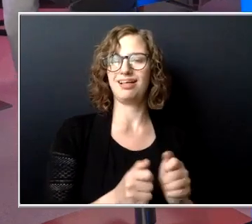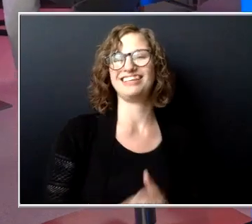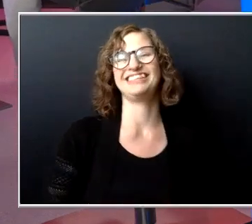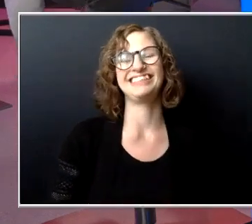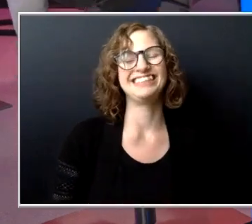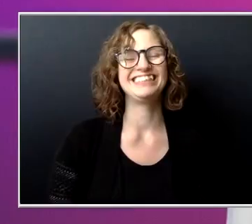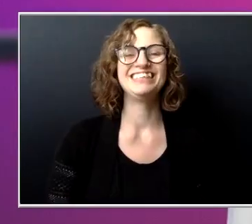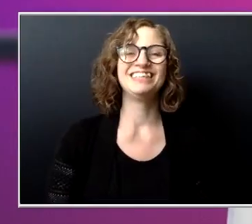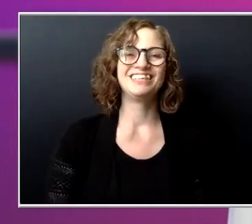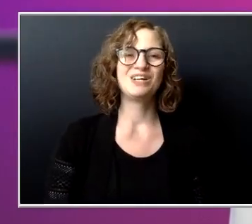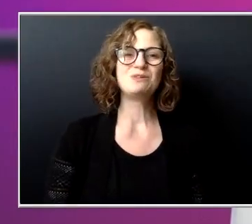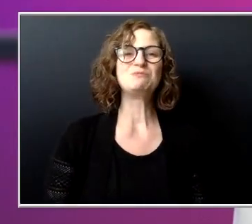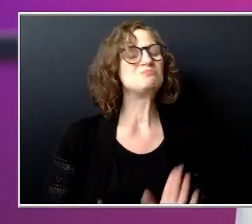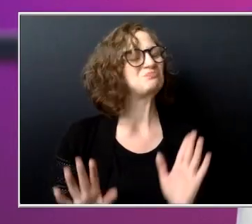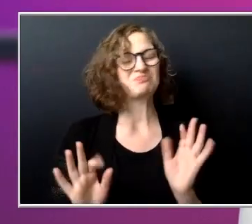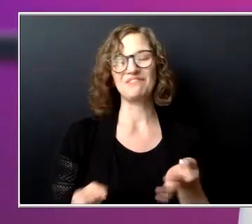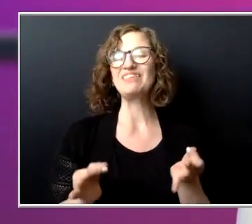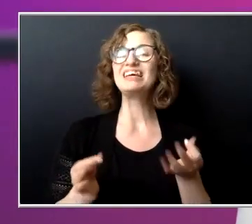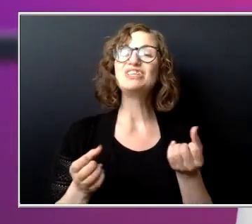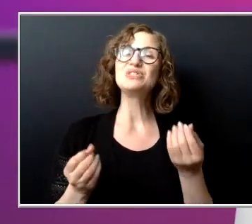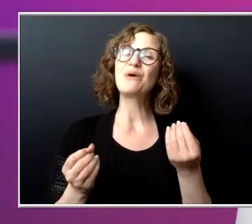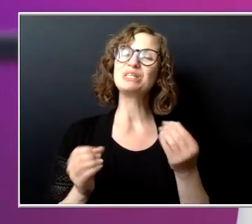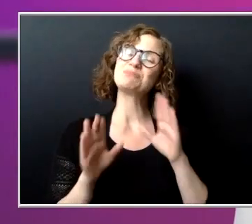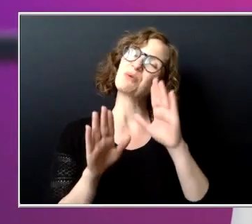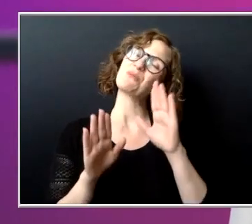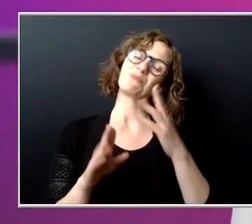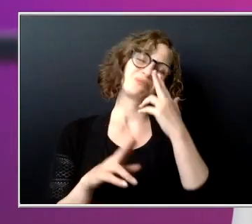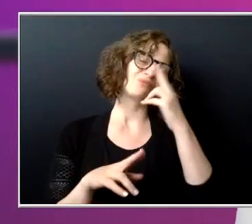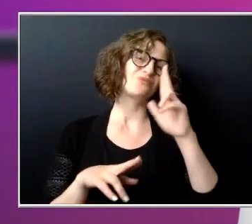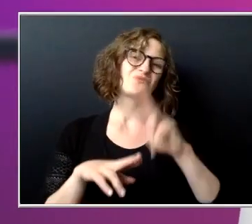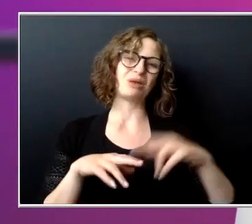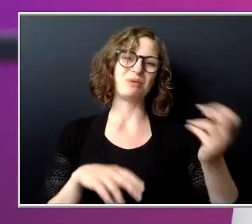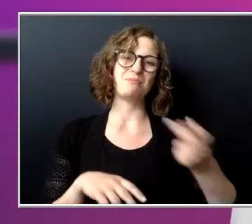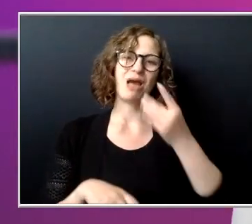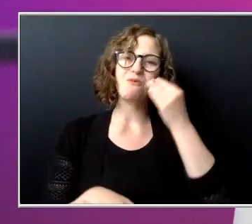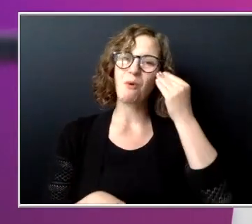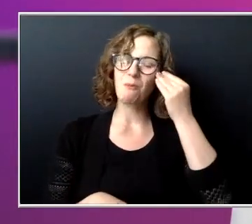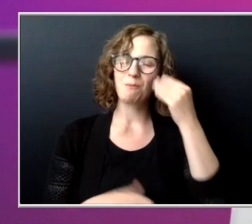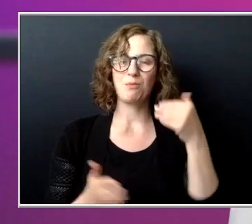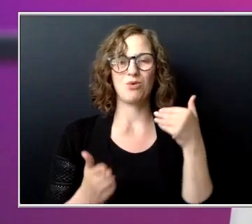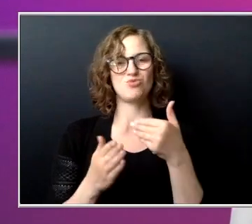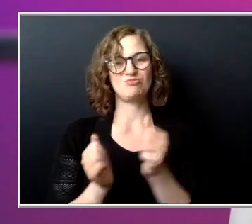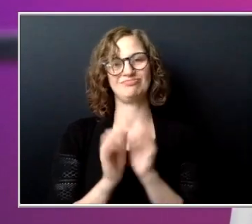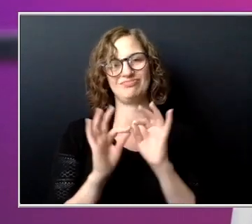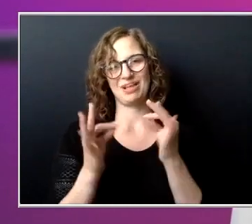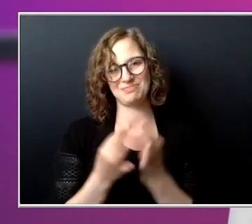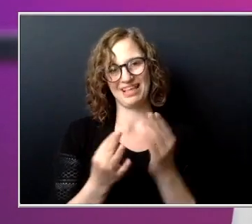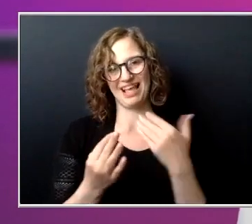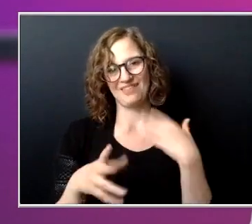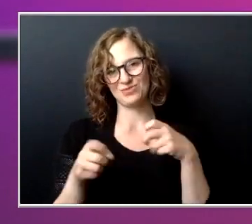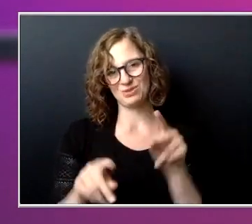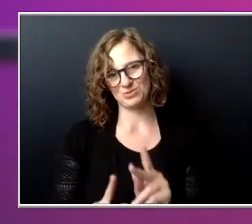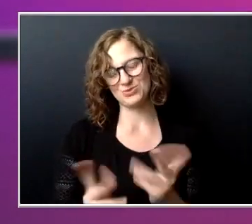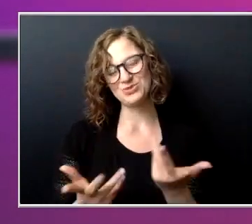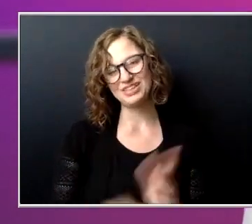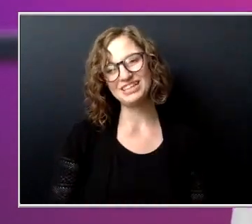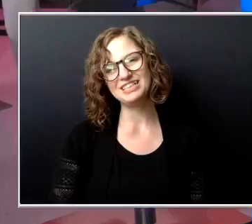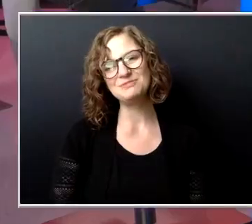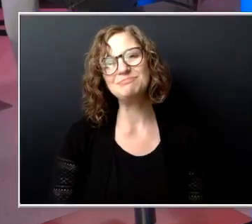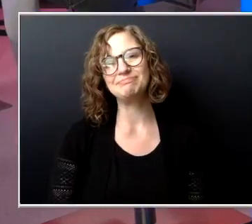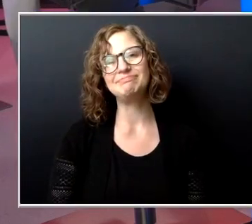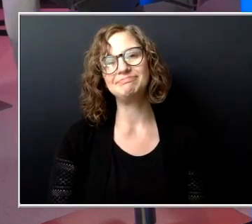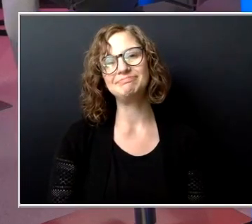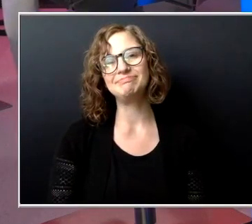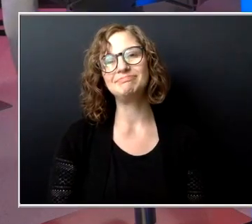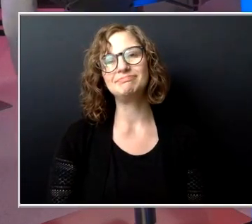it's been just really fun to be back home and be closer to family and have those opportunities to share with grandparents. Well, you moved